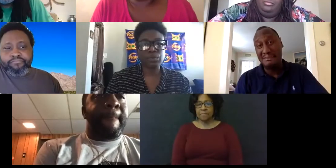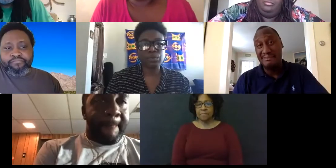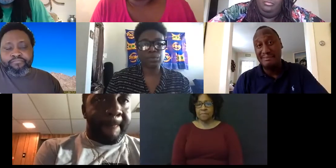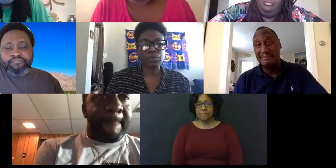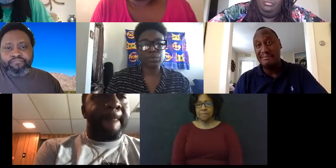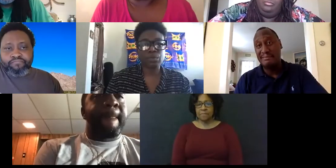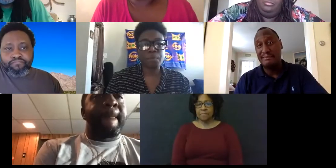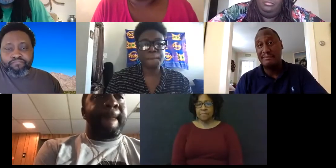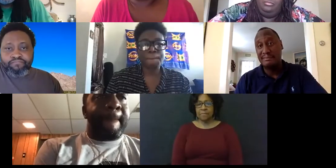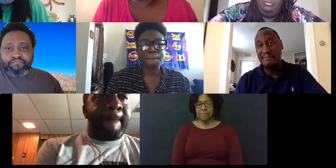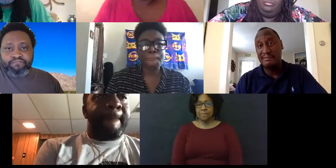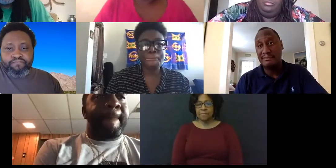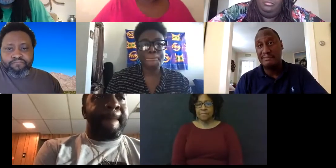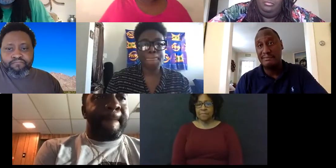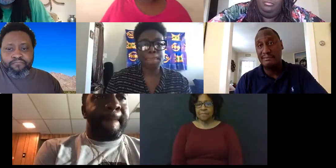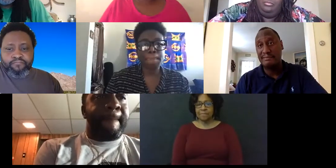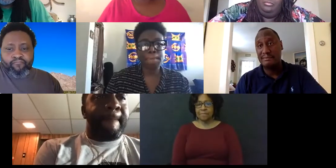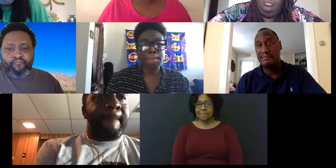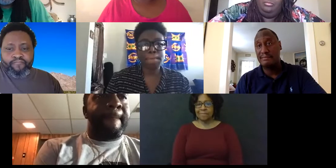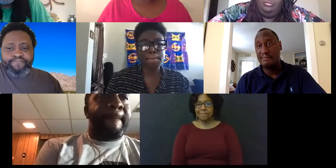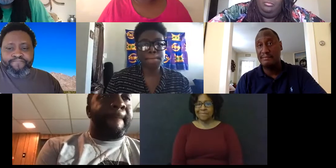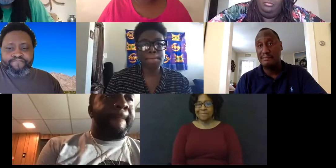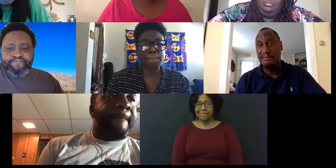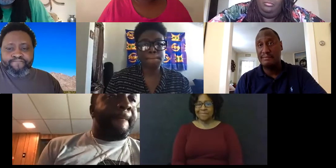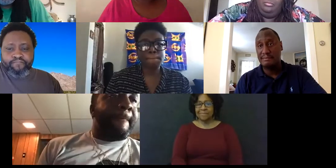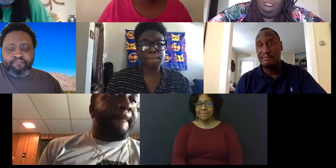racism. We have to.